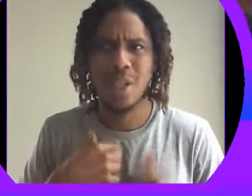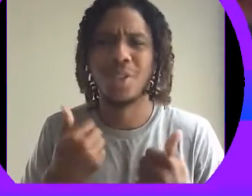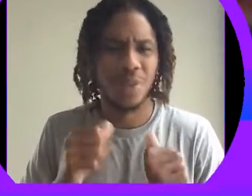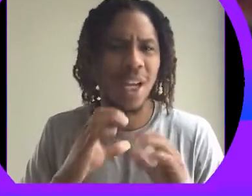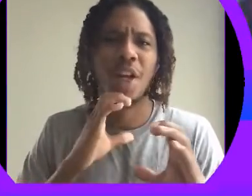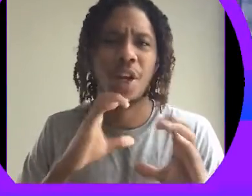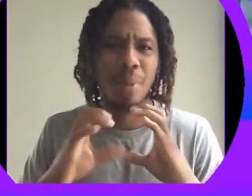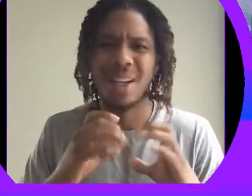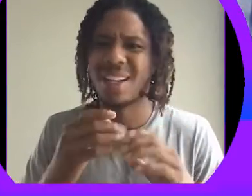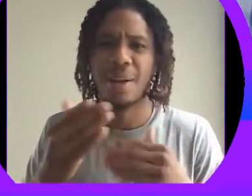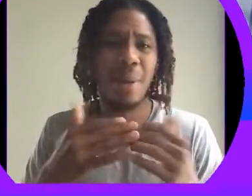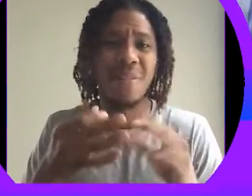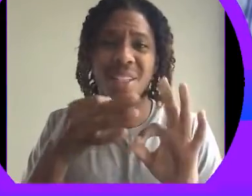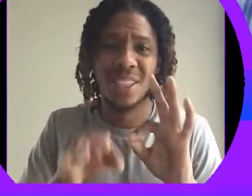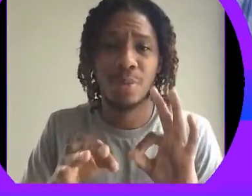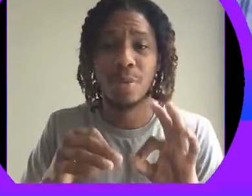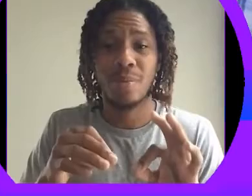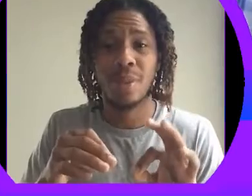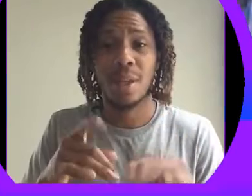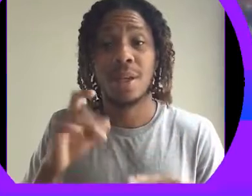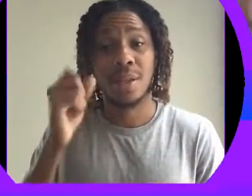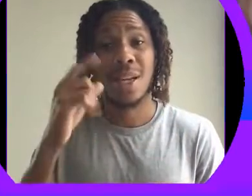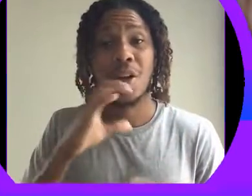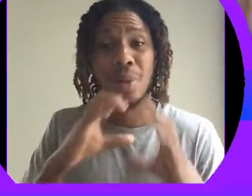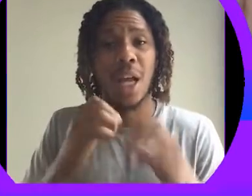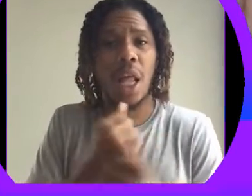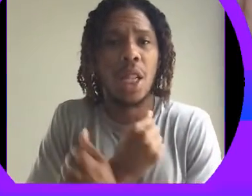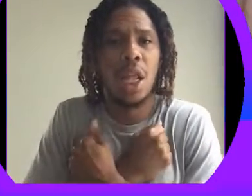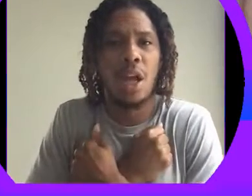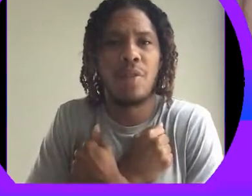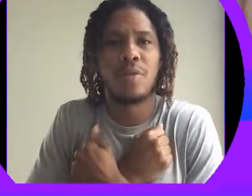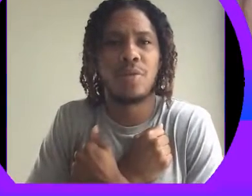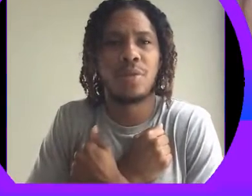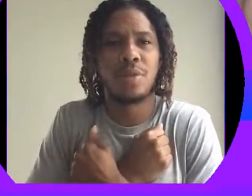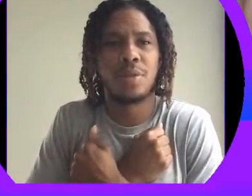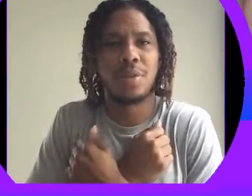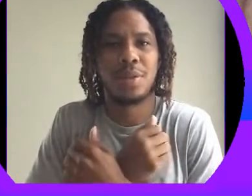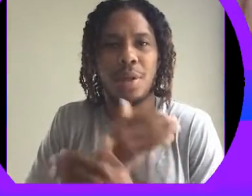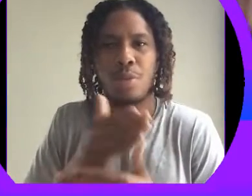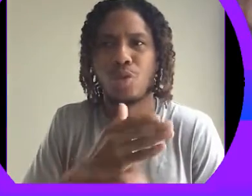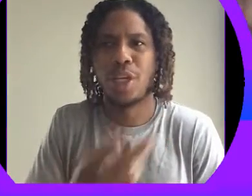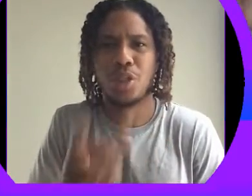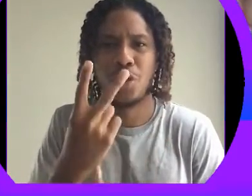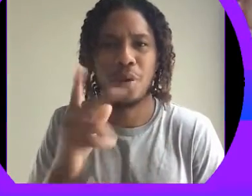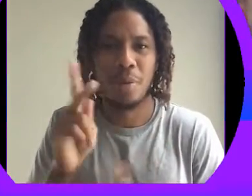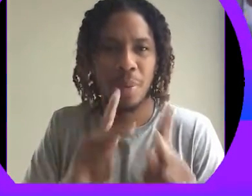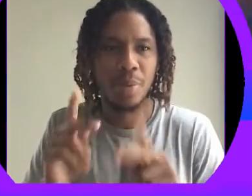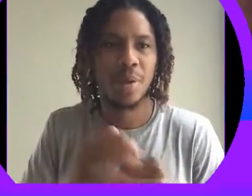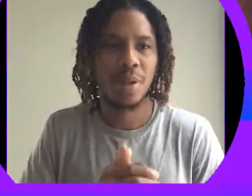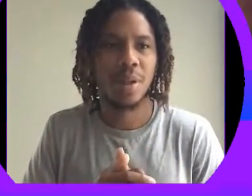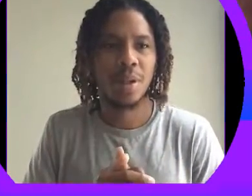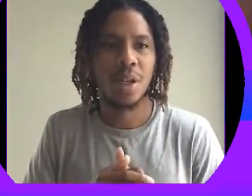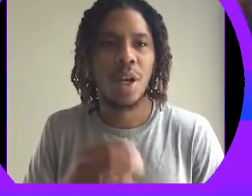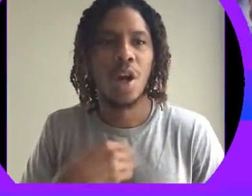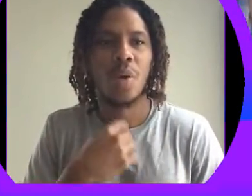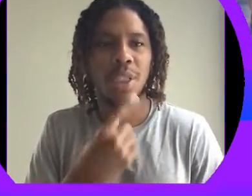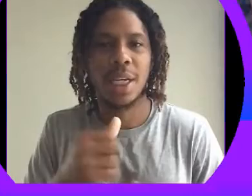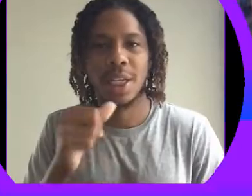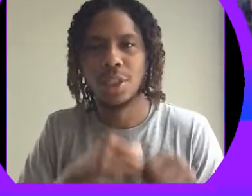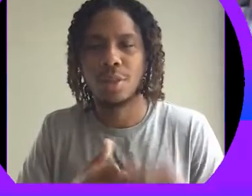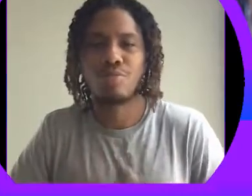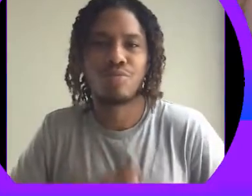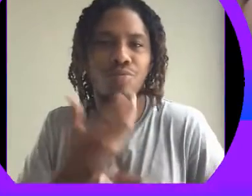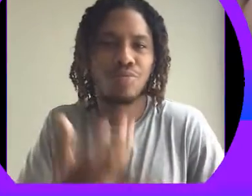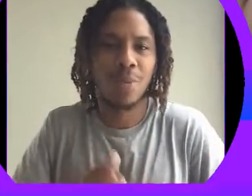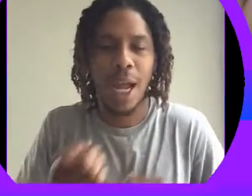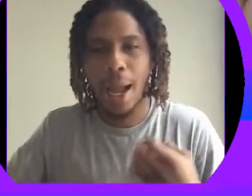to communicate, and communication is love between two people. It's how we tell each other our